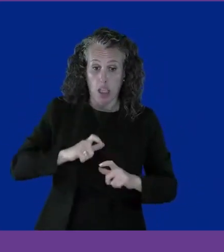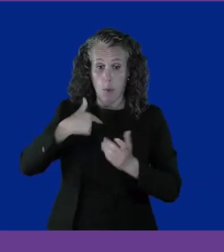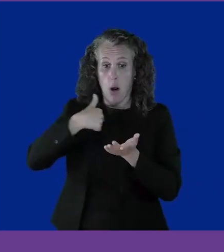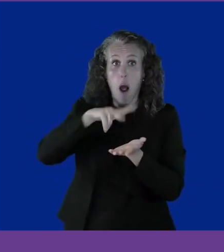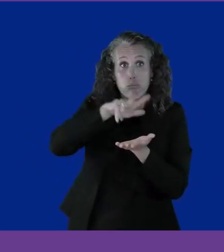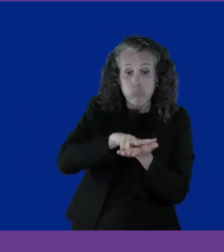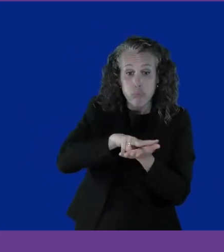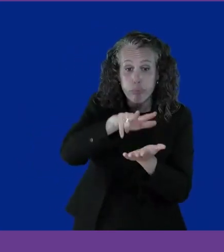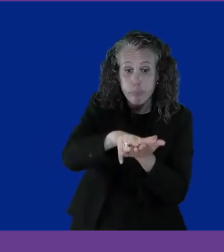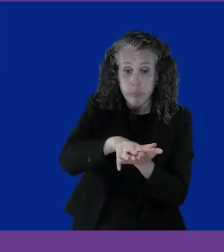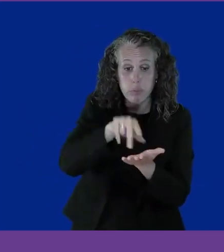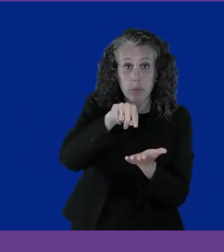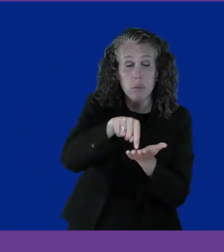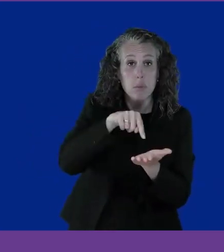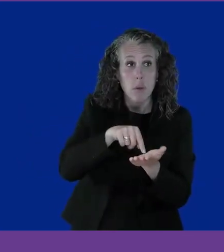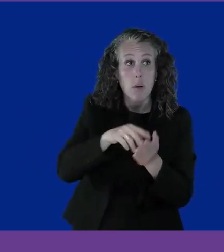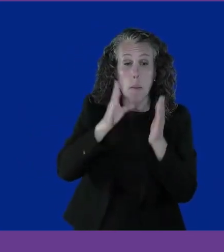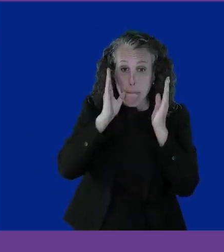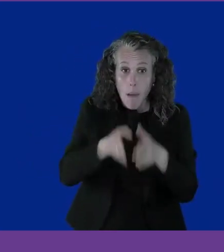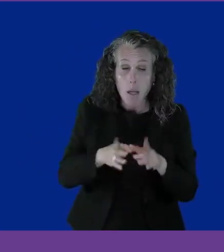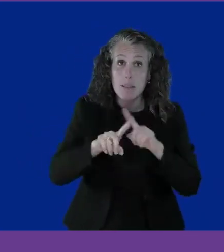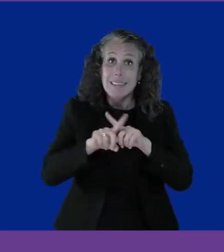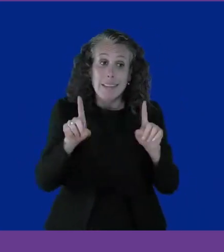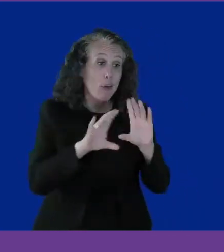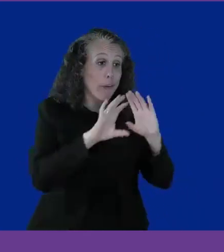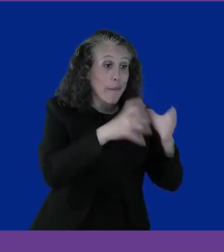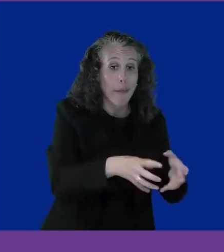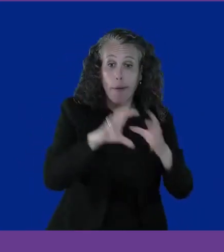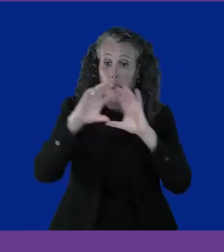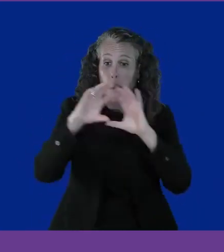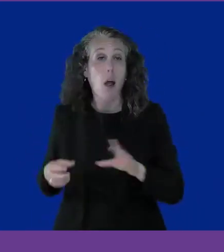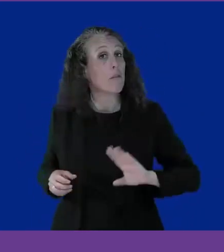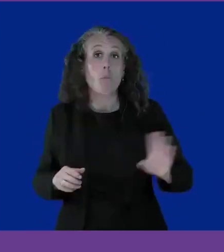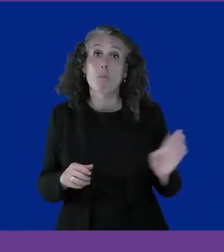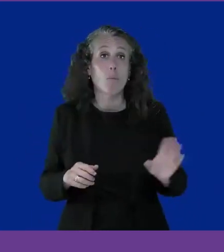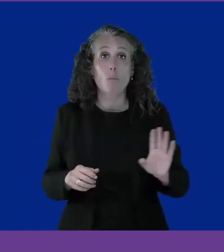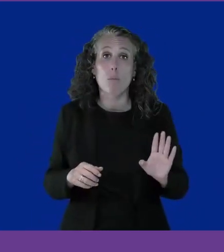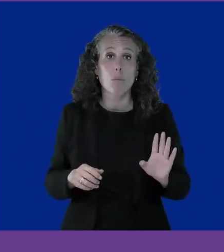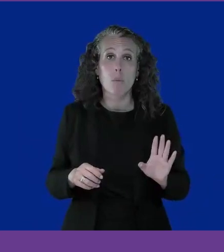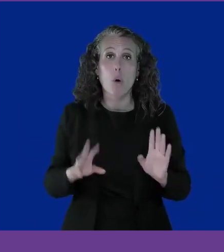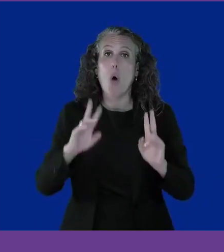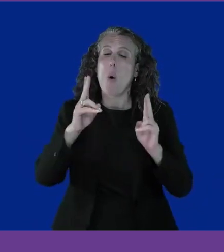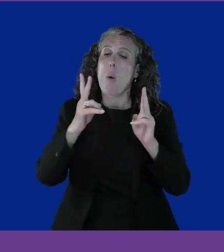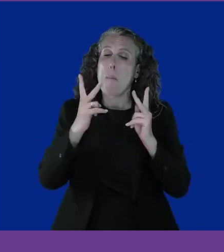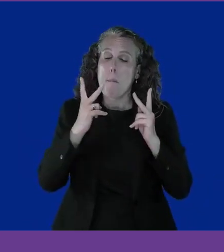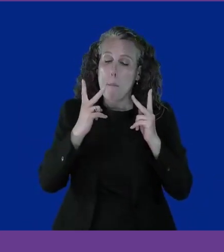not necessarily need to come from different categories, as long as the key criterion for